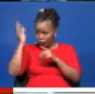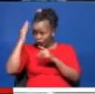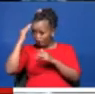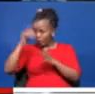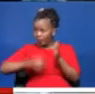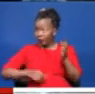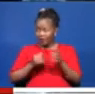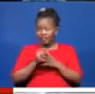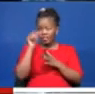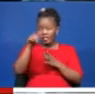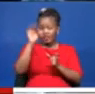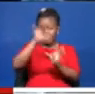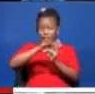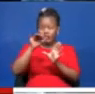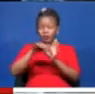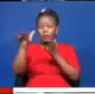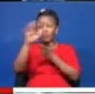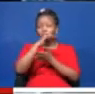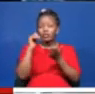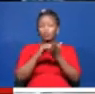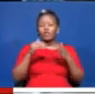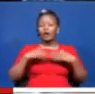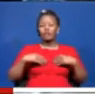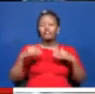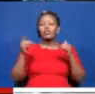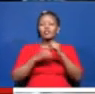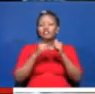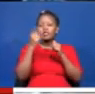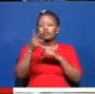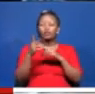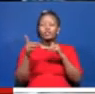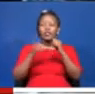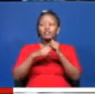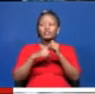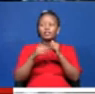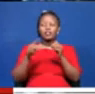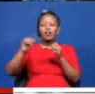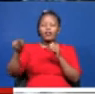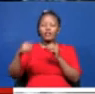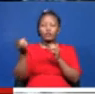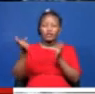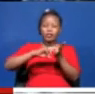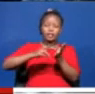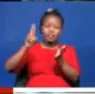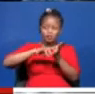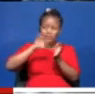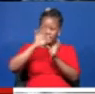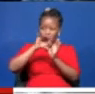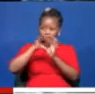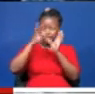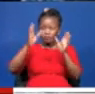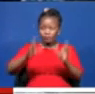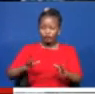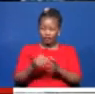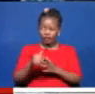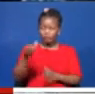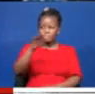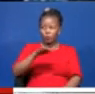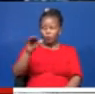has 626 voters registered. In Gilgil constituency,